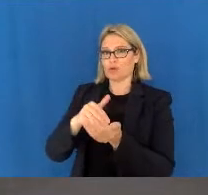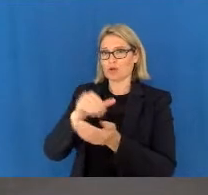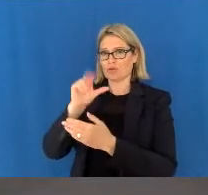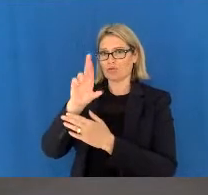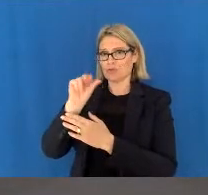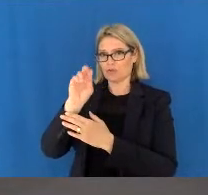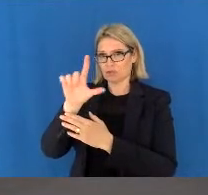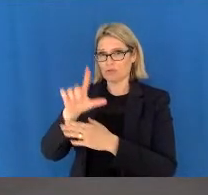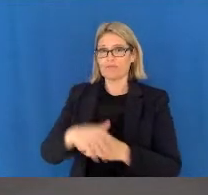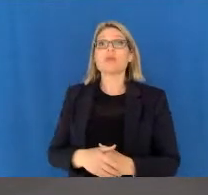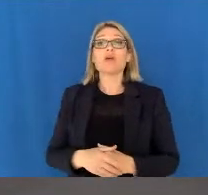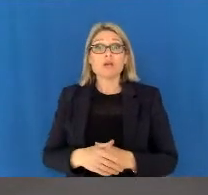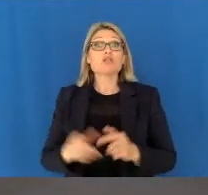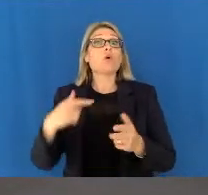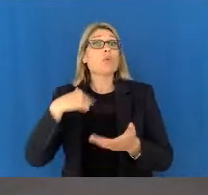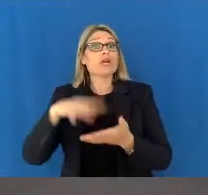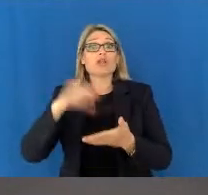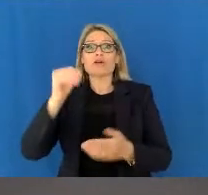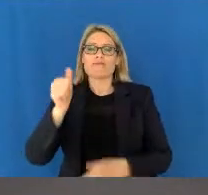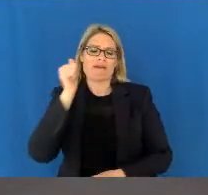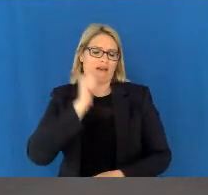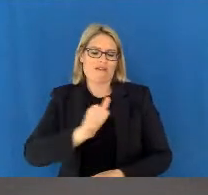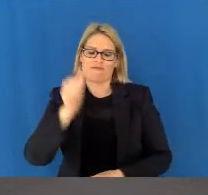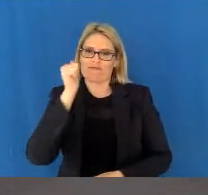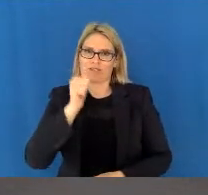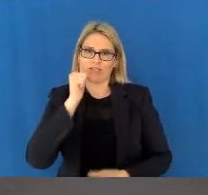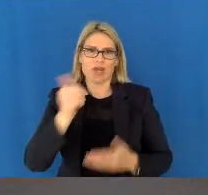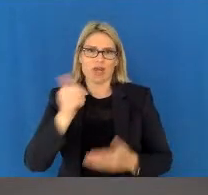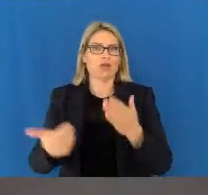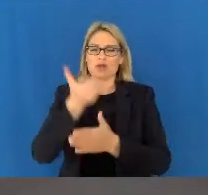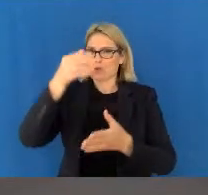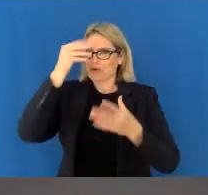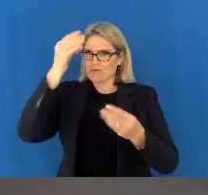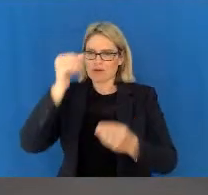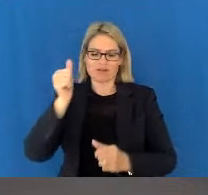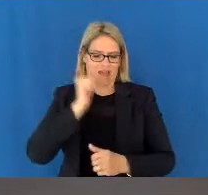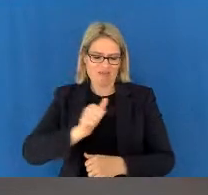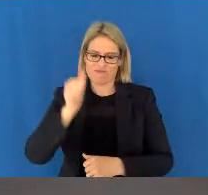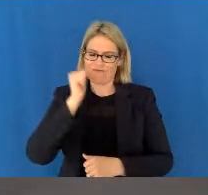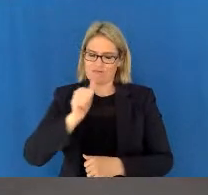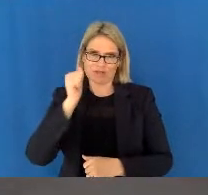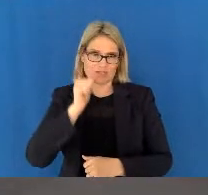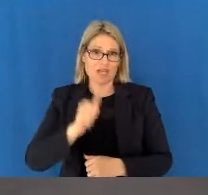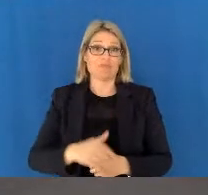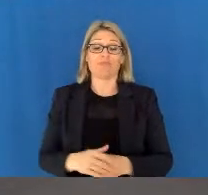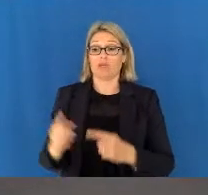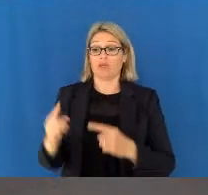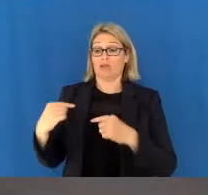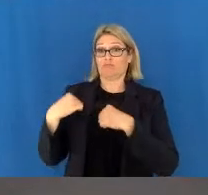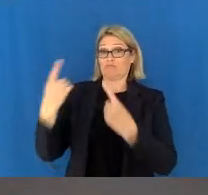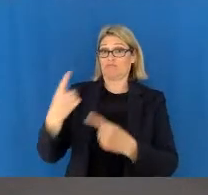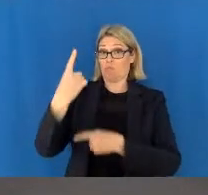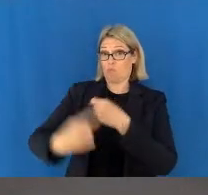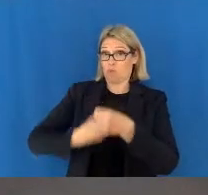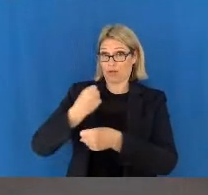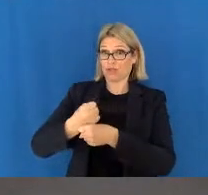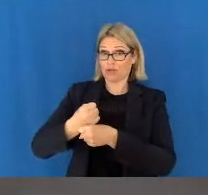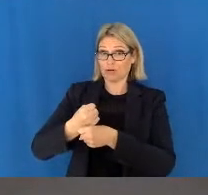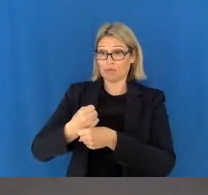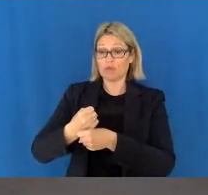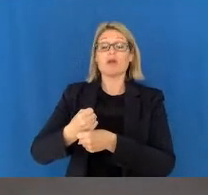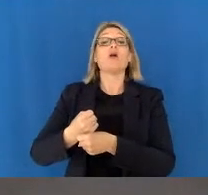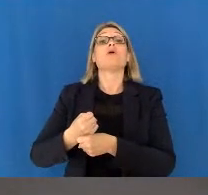we are learning more every day about COVID and the variants of concern. And throughout the pandemic, we've always had the goal